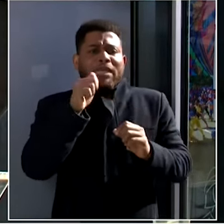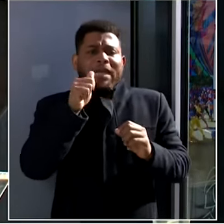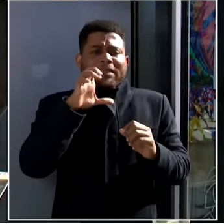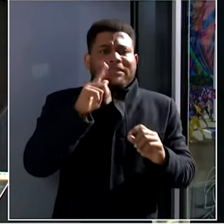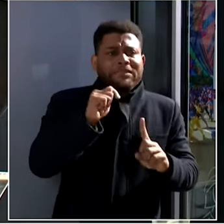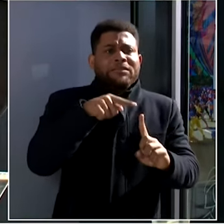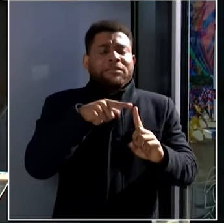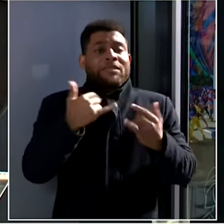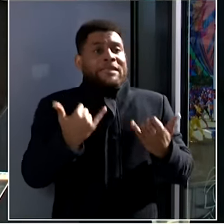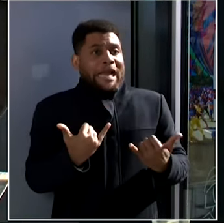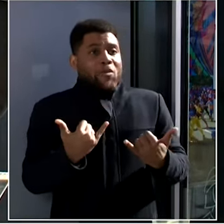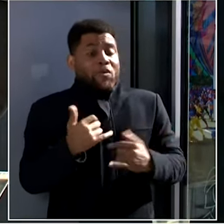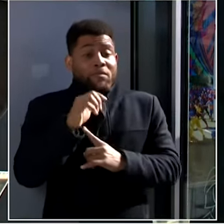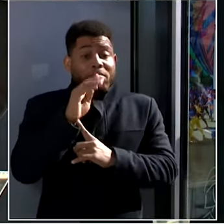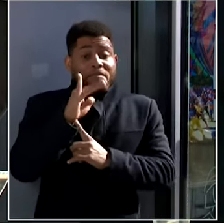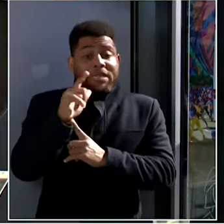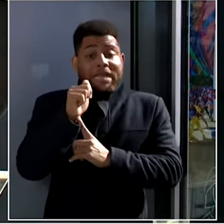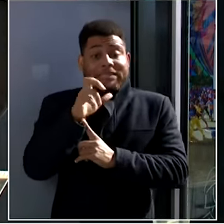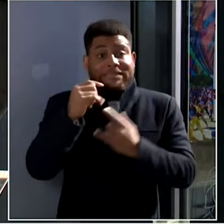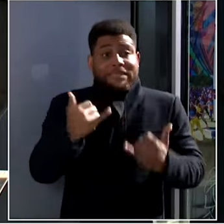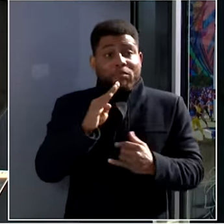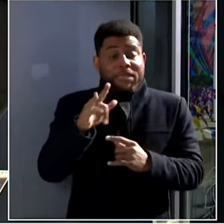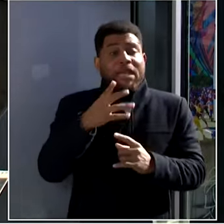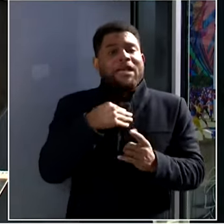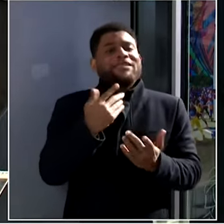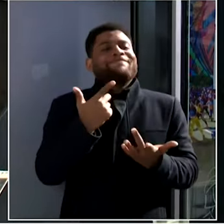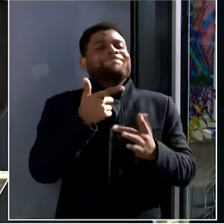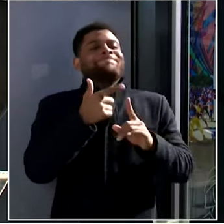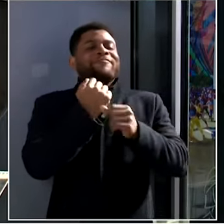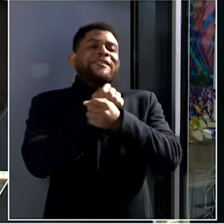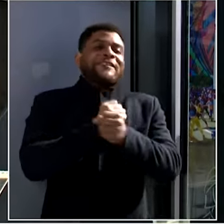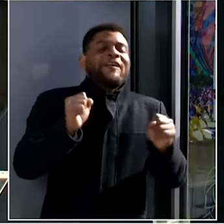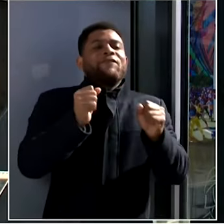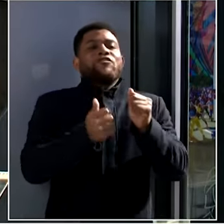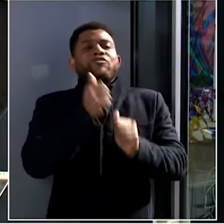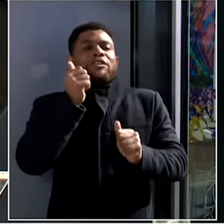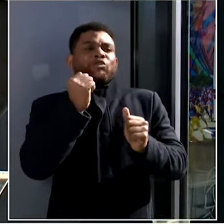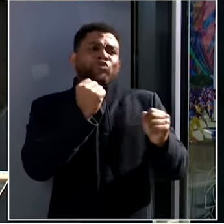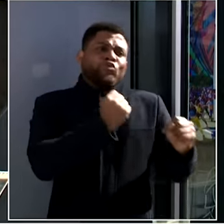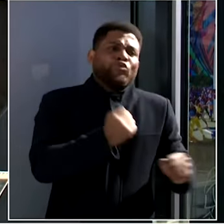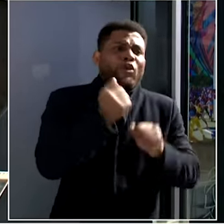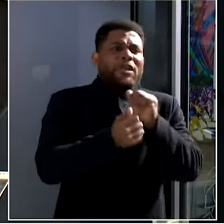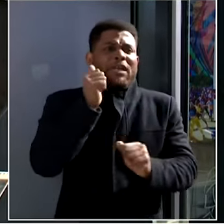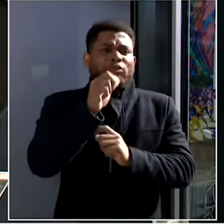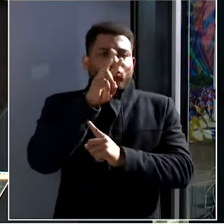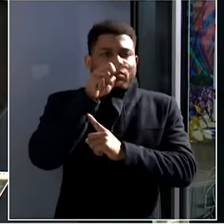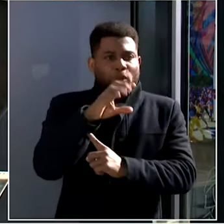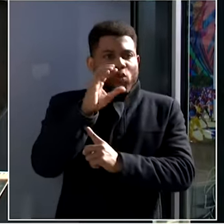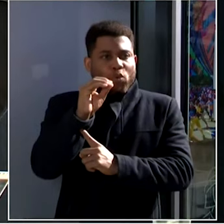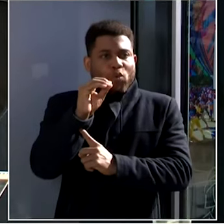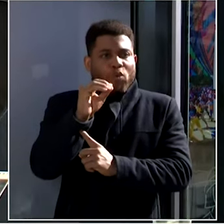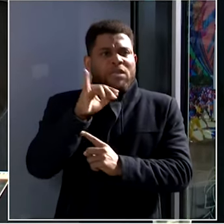bill that we advanced, as well as the Safer Stronger 2.0, some things in there. I